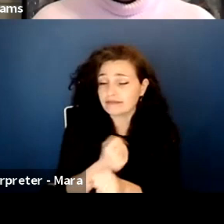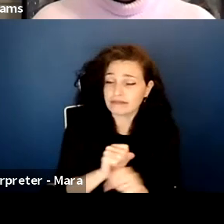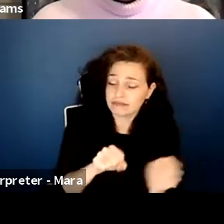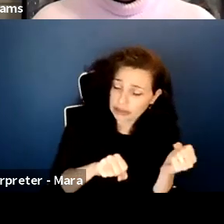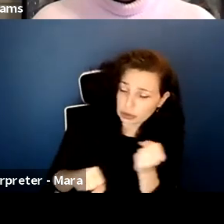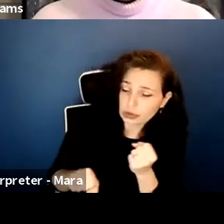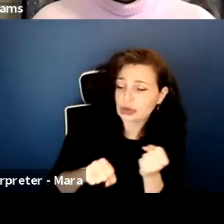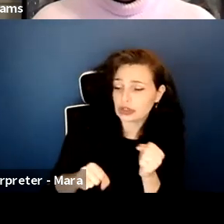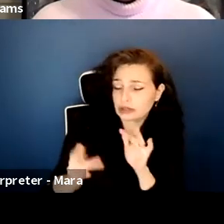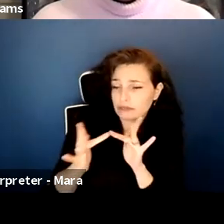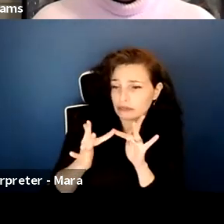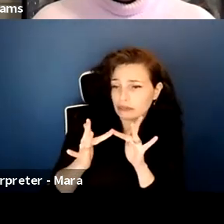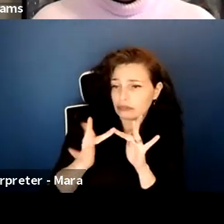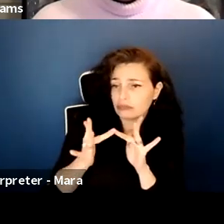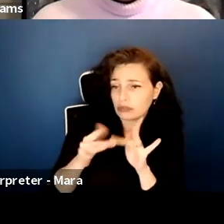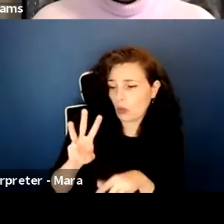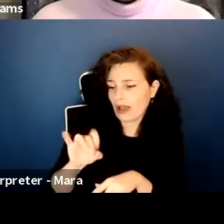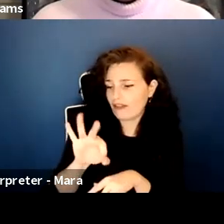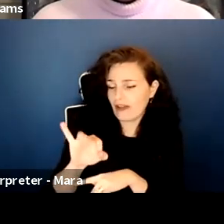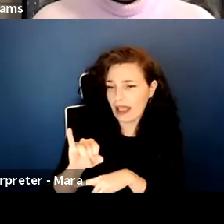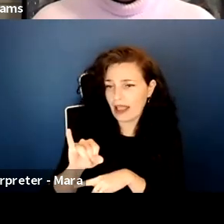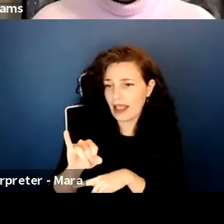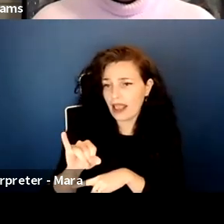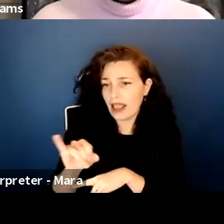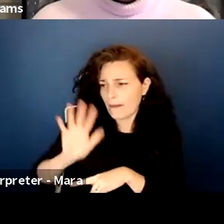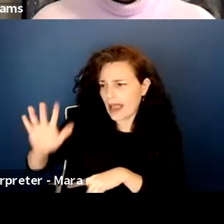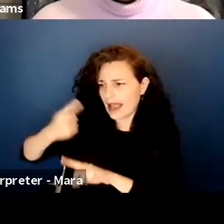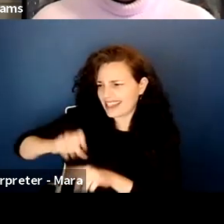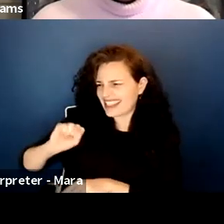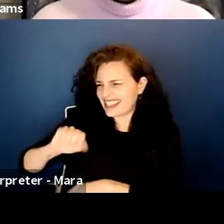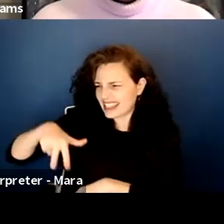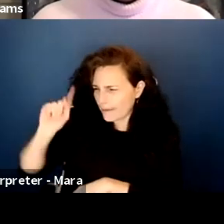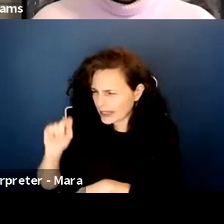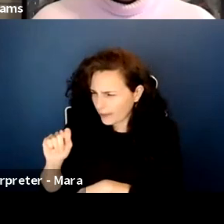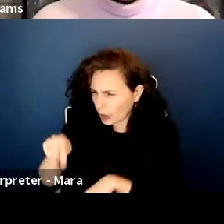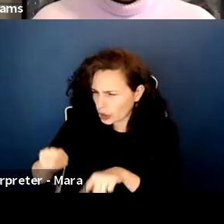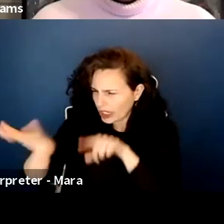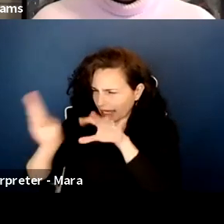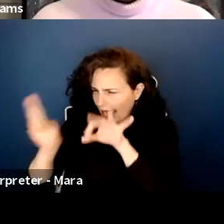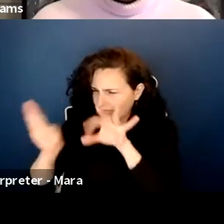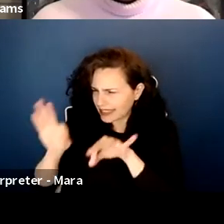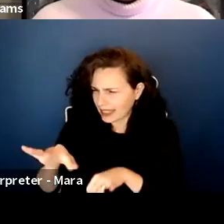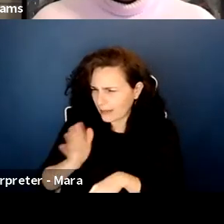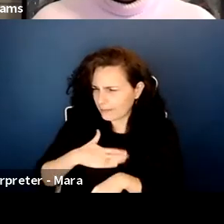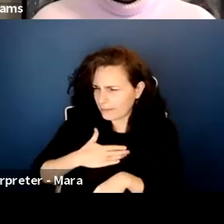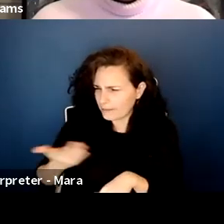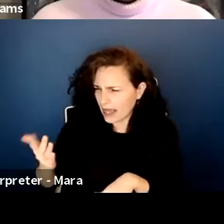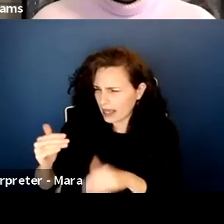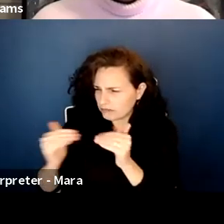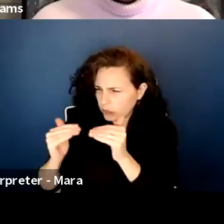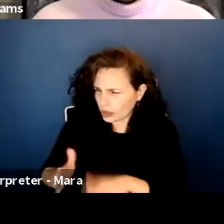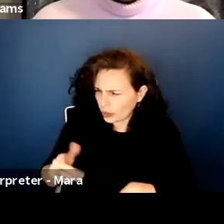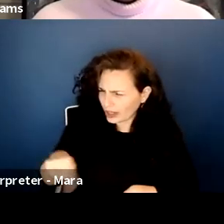on in September, my associate and I were like, how can they not know they have horrible Wi-Fi? I can't believe this is their first